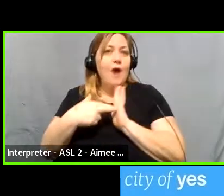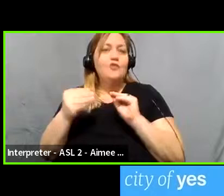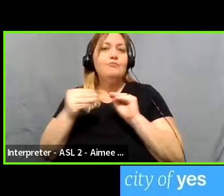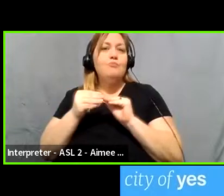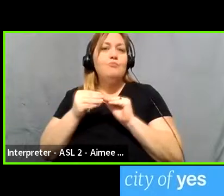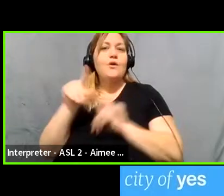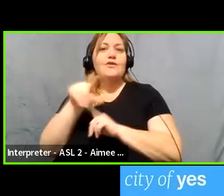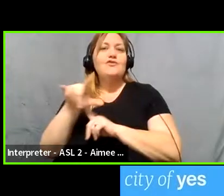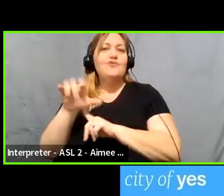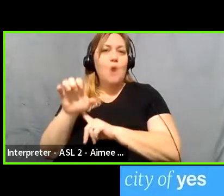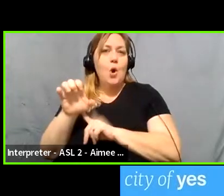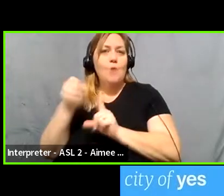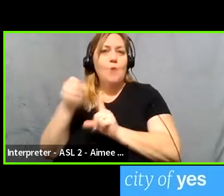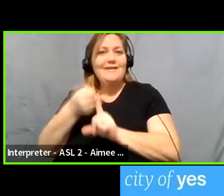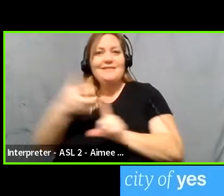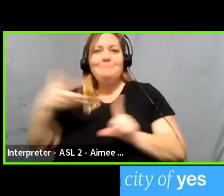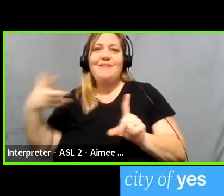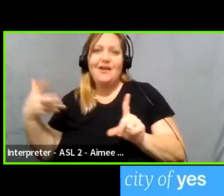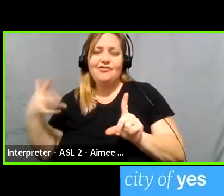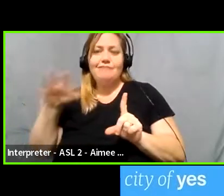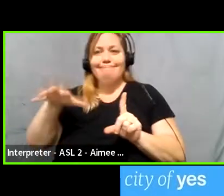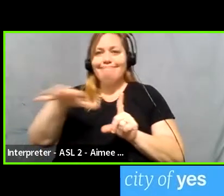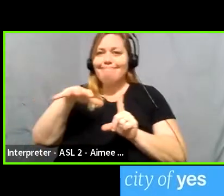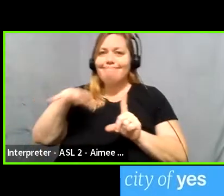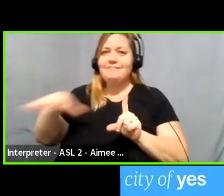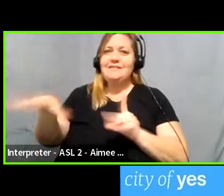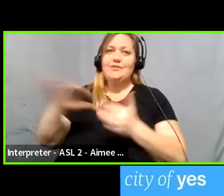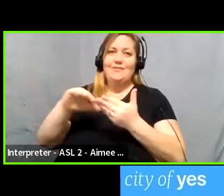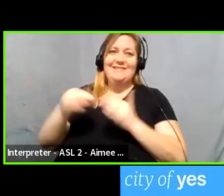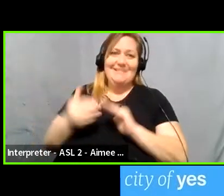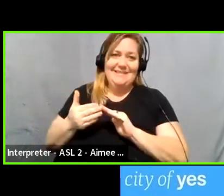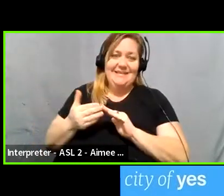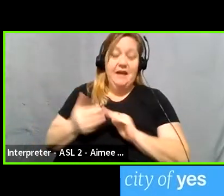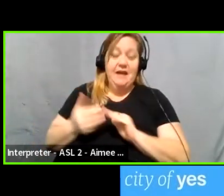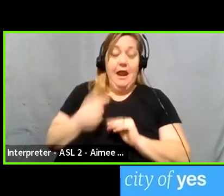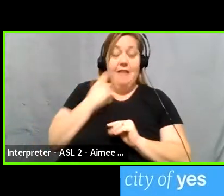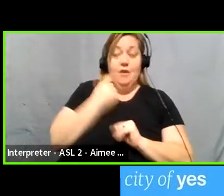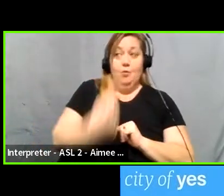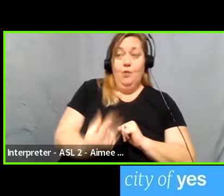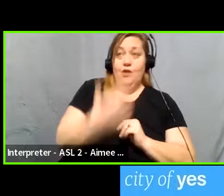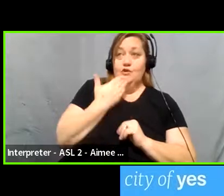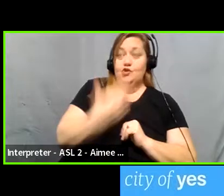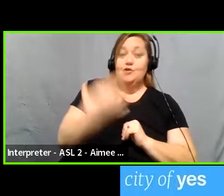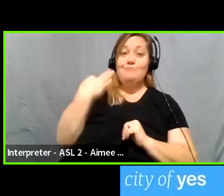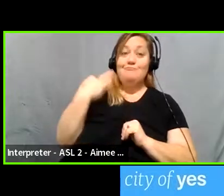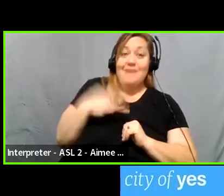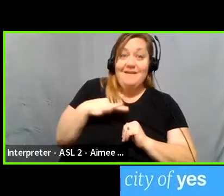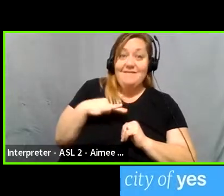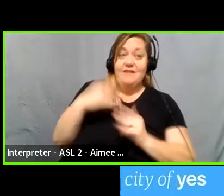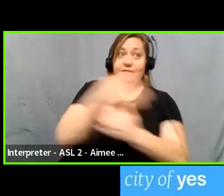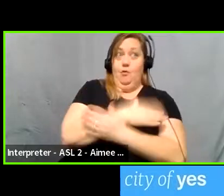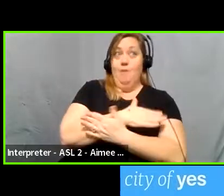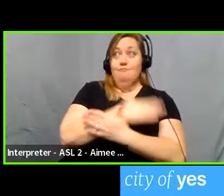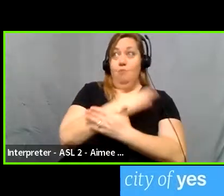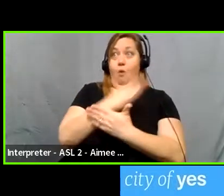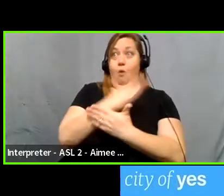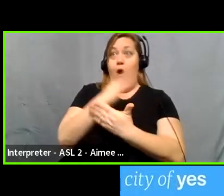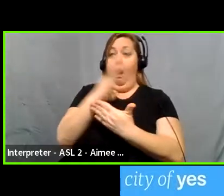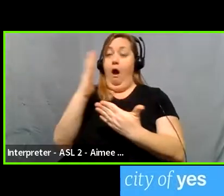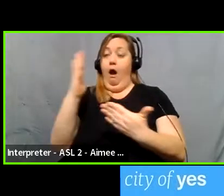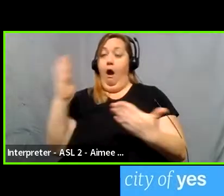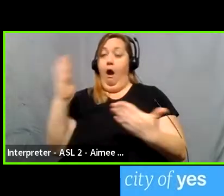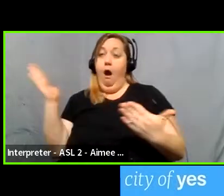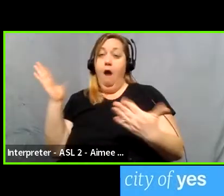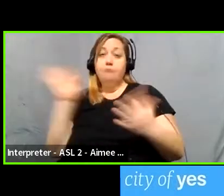everywhere across the city. And I think one of the great byproducts, benefits of going so broad and